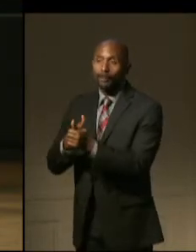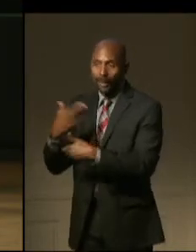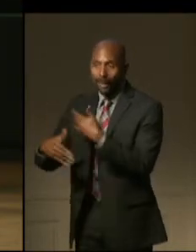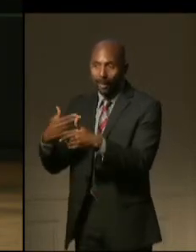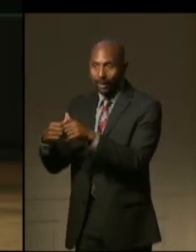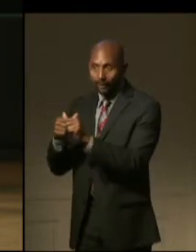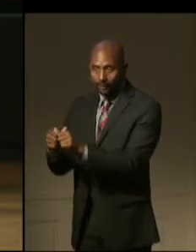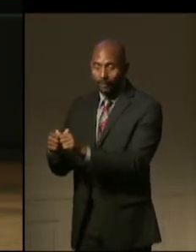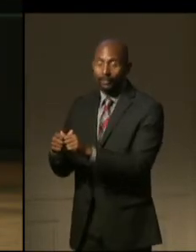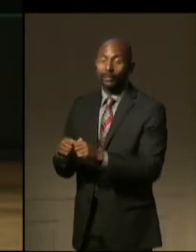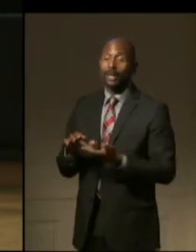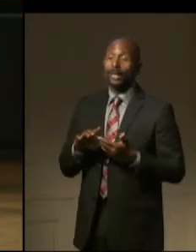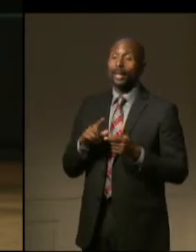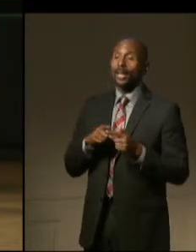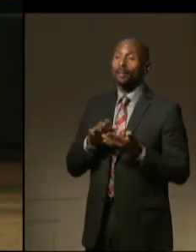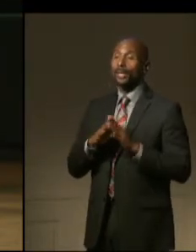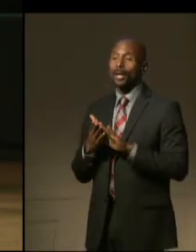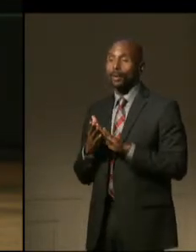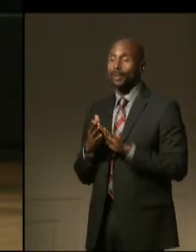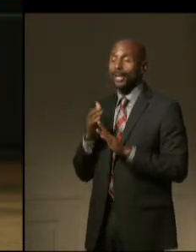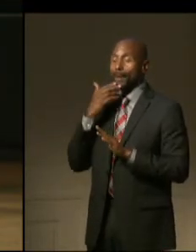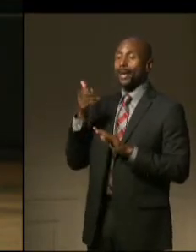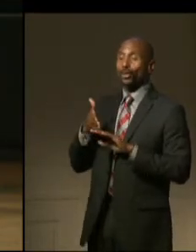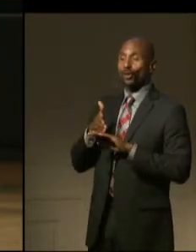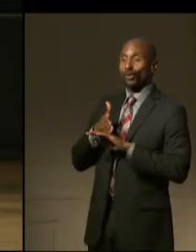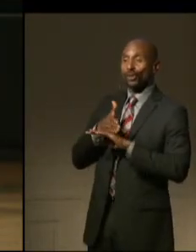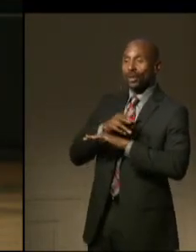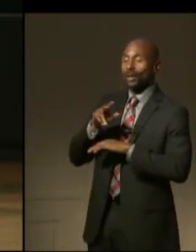becoming a better version of itself